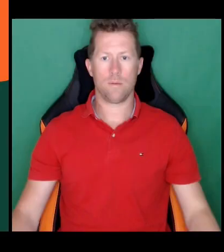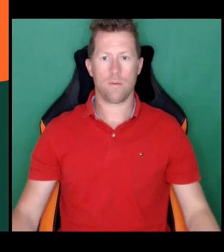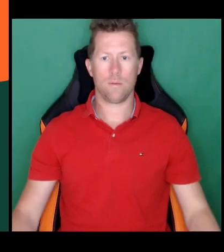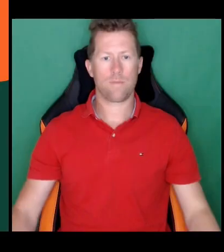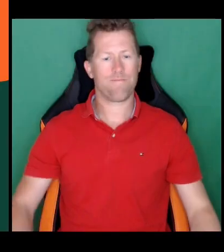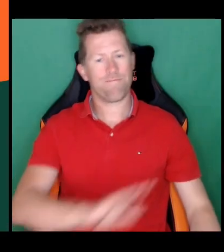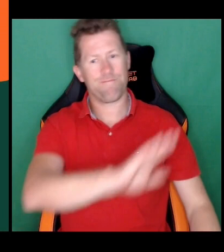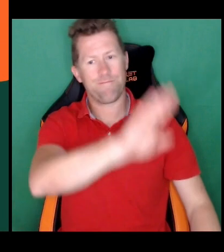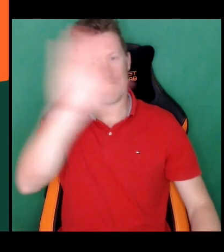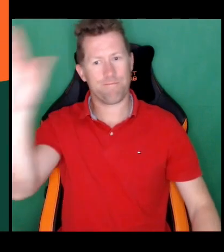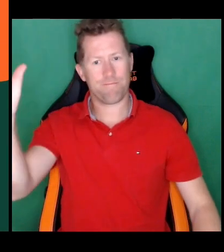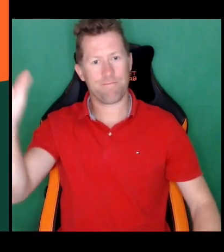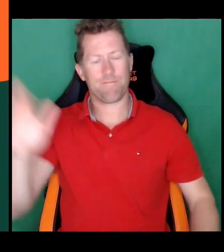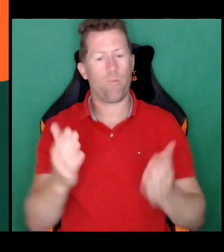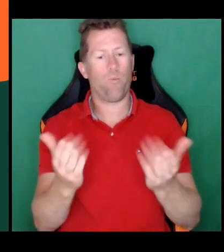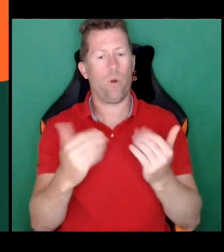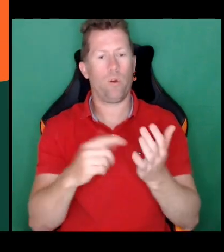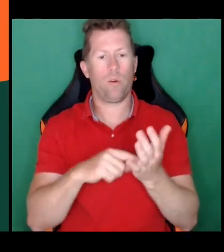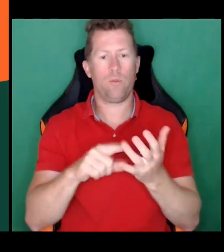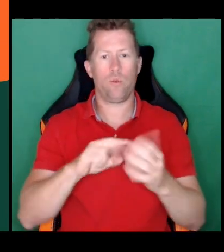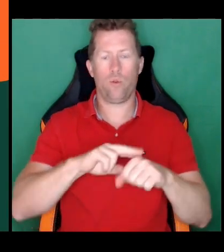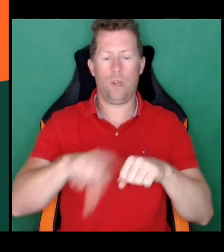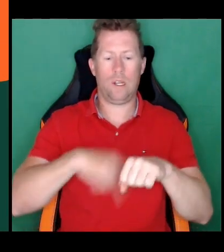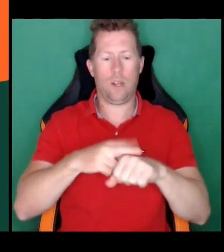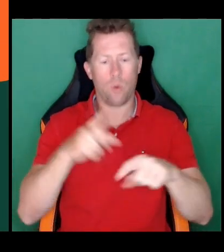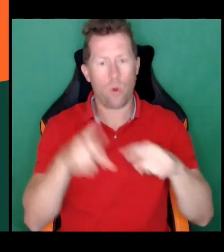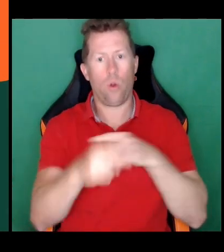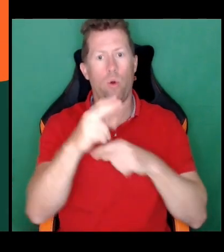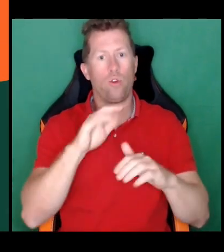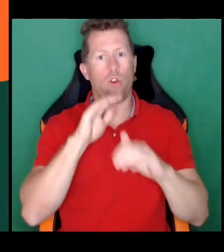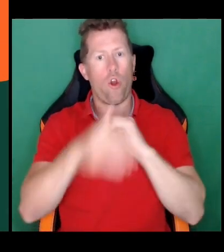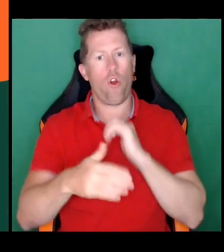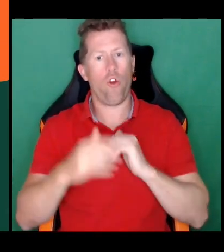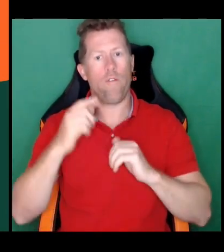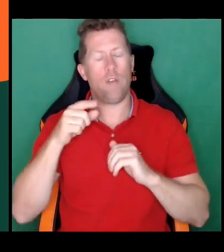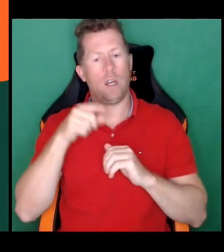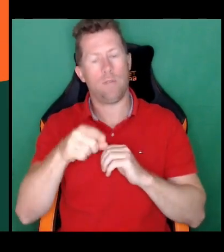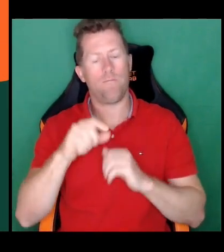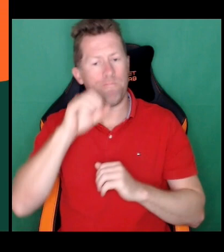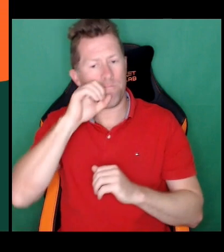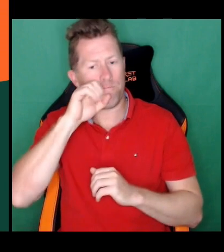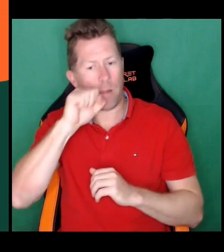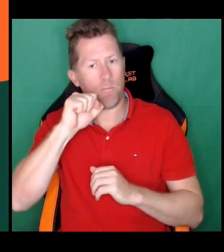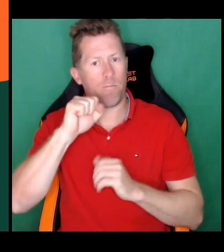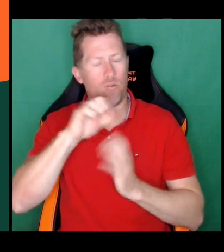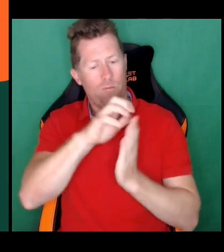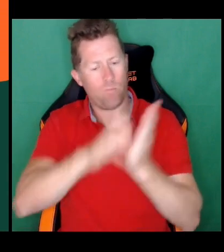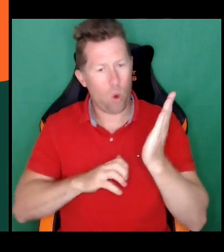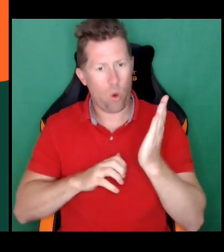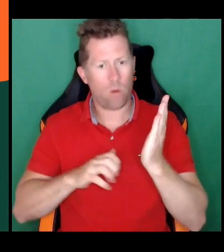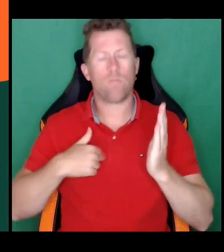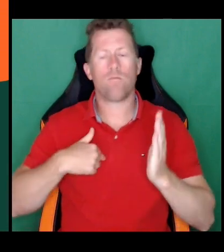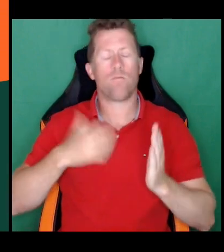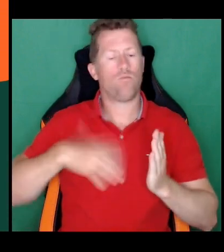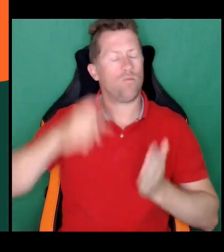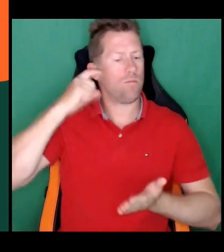Hello, everyone, and welcome to the national launch event for the Influencing Gen Vape report. Before I begin, I'd like to acknowledge the traditional owners